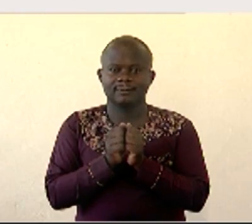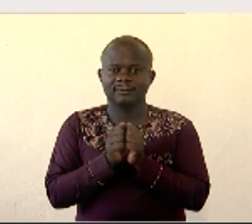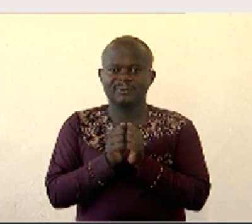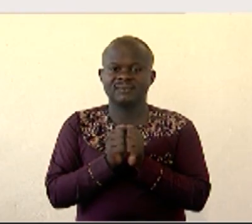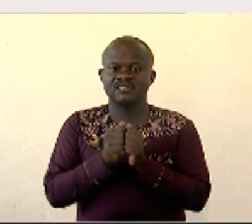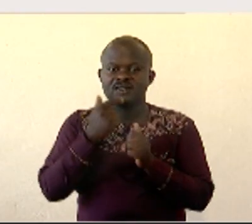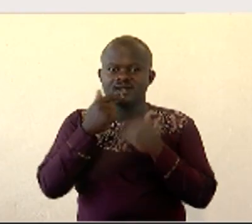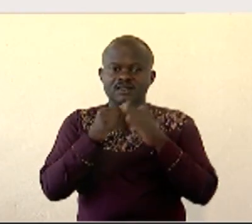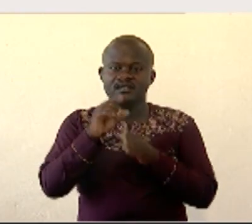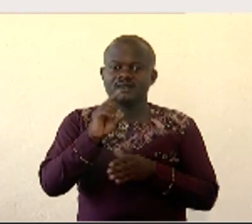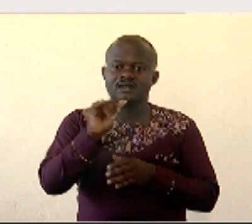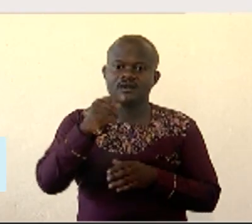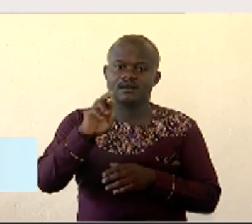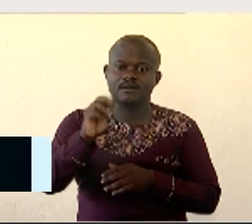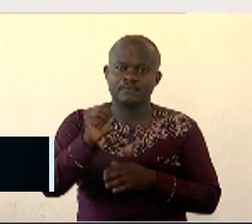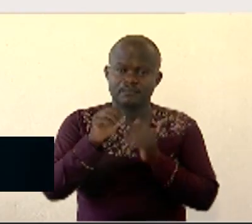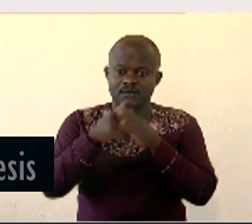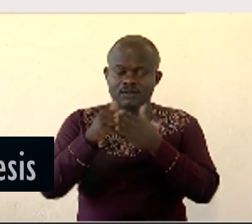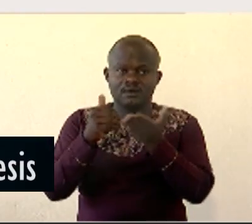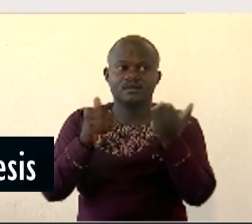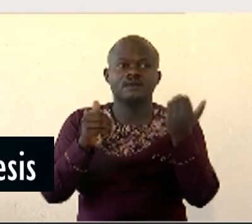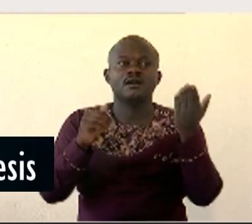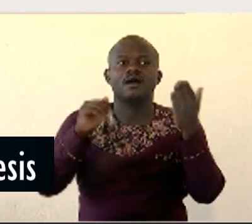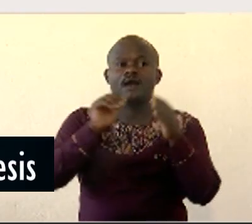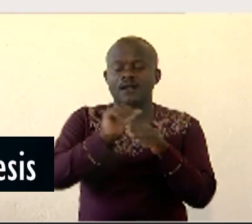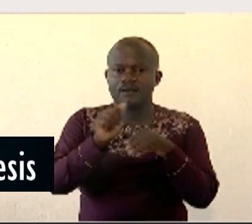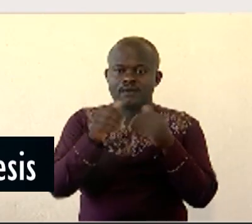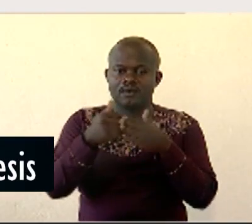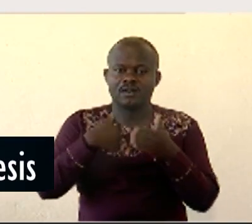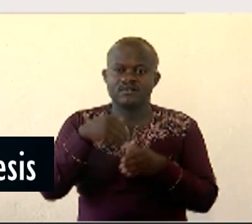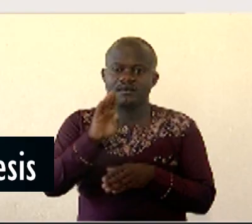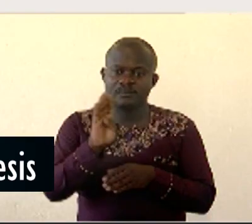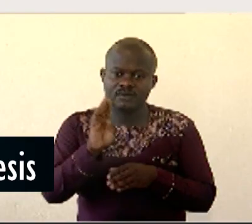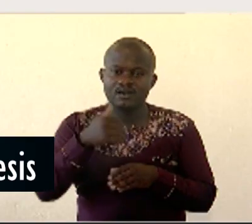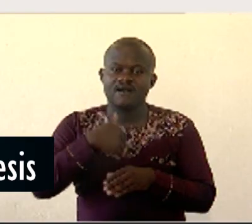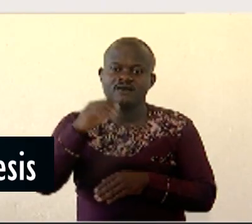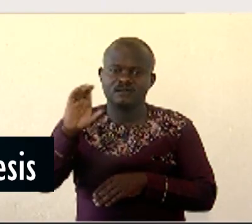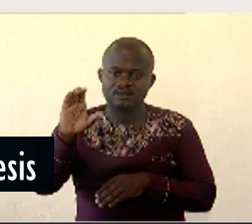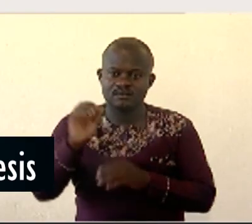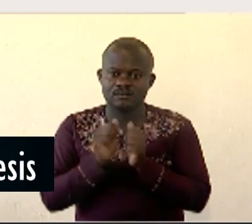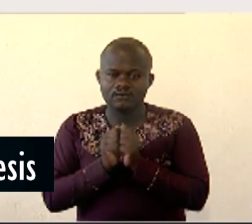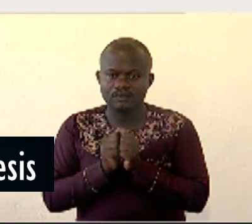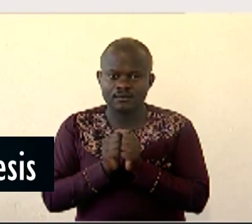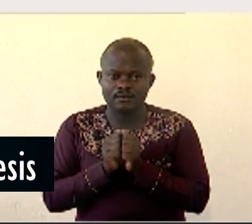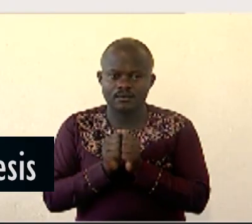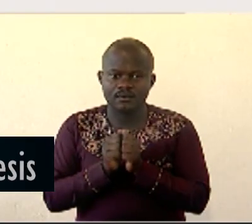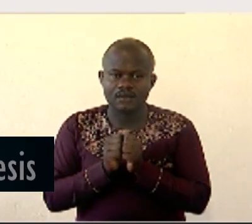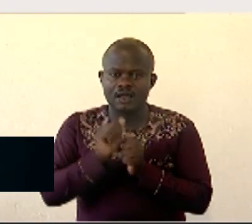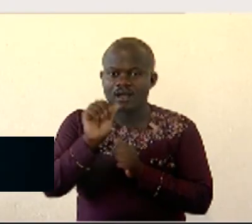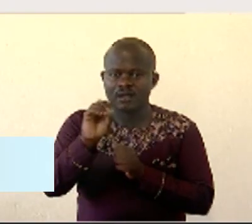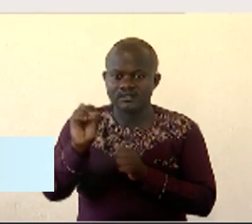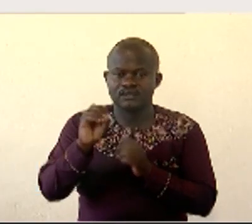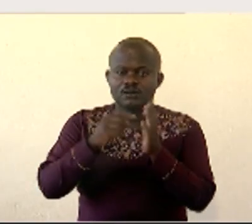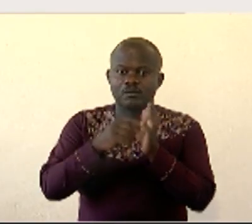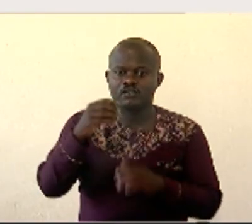This is the diagram. We have the rate of photosynthesis. At A, we have B, we have C. At